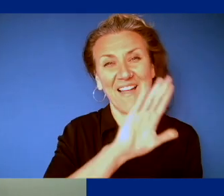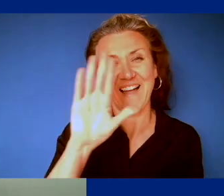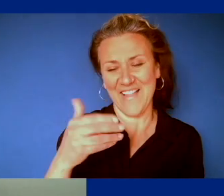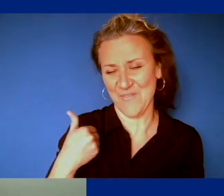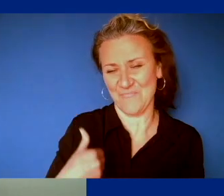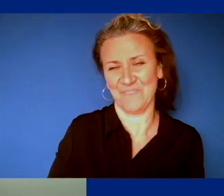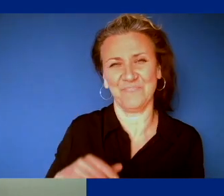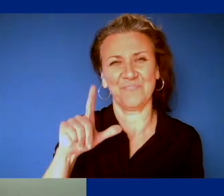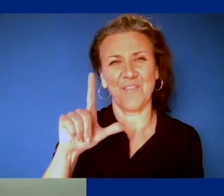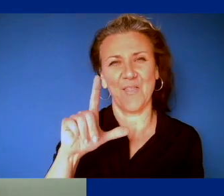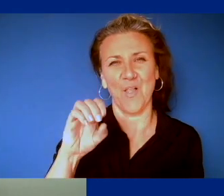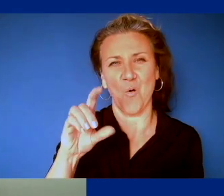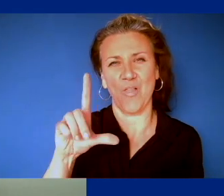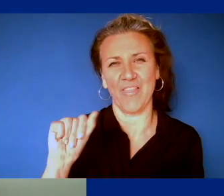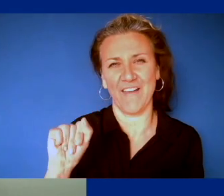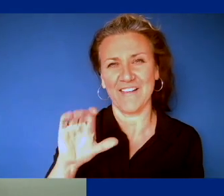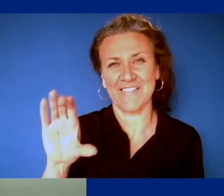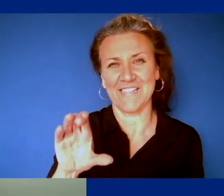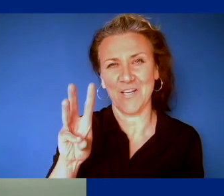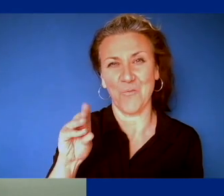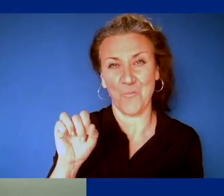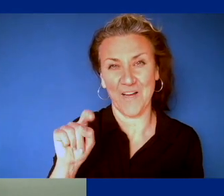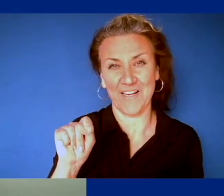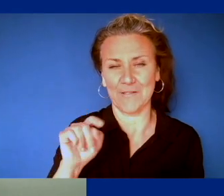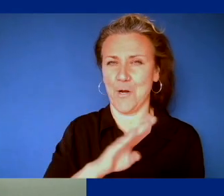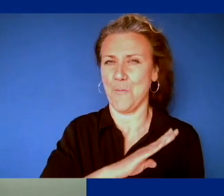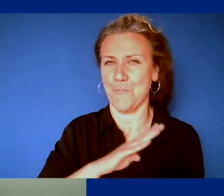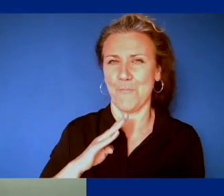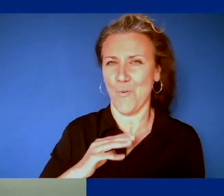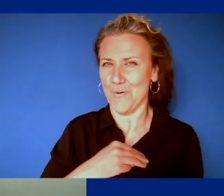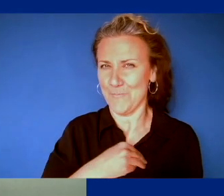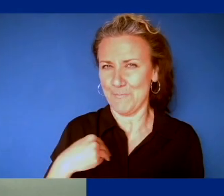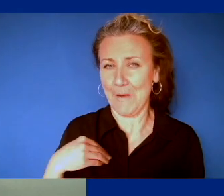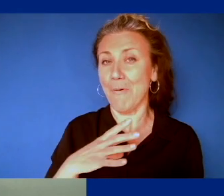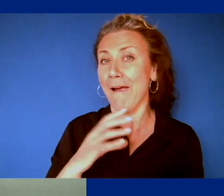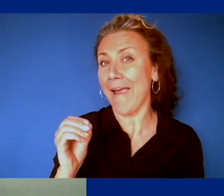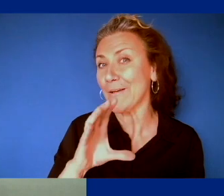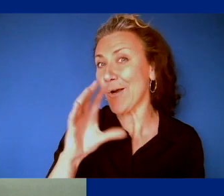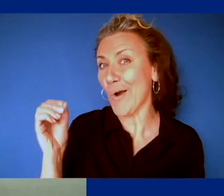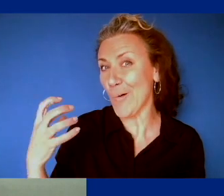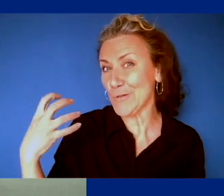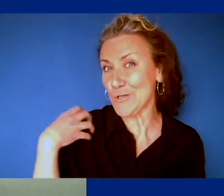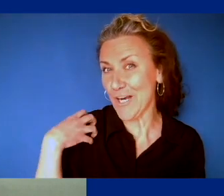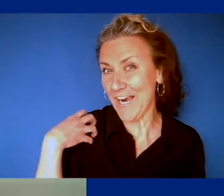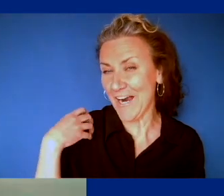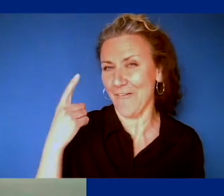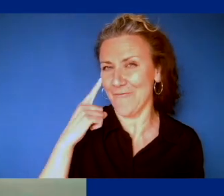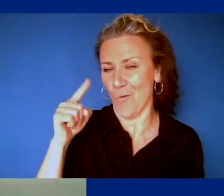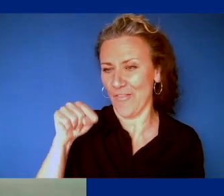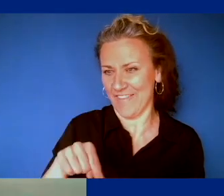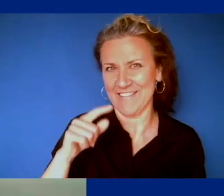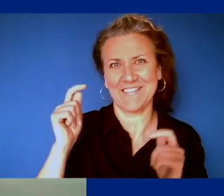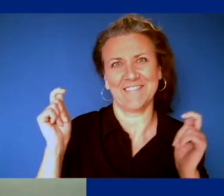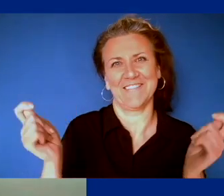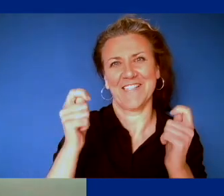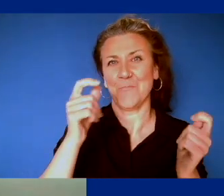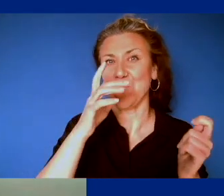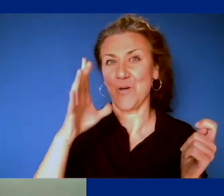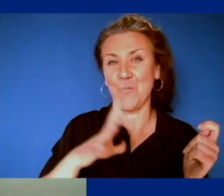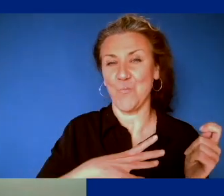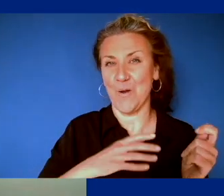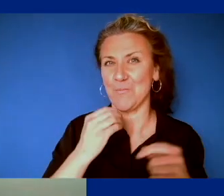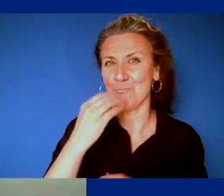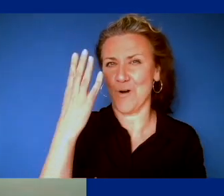Hi, I'm Lola C. West, board member and co-chair of the Celebrating